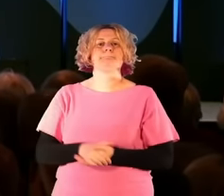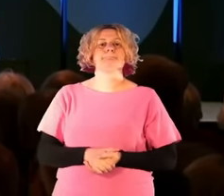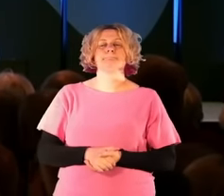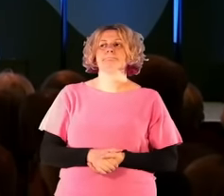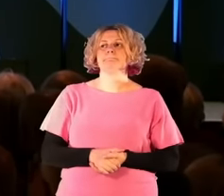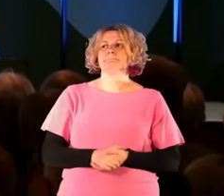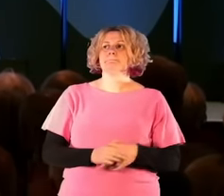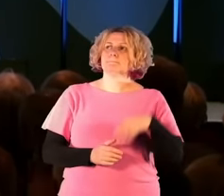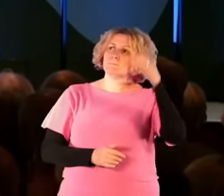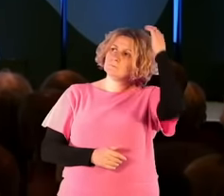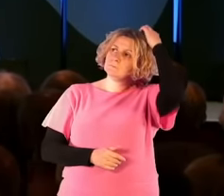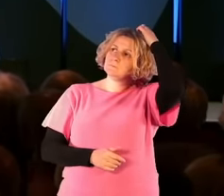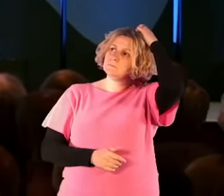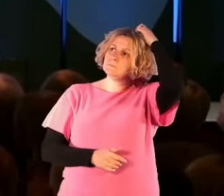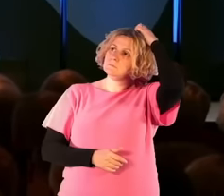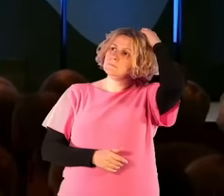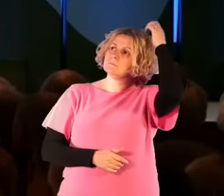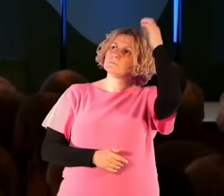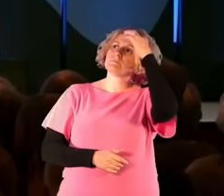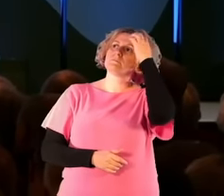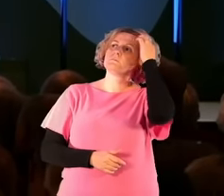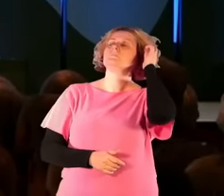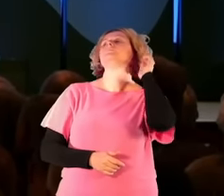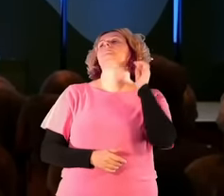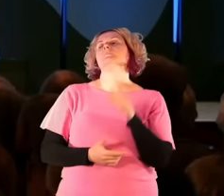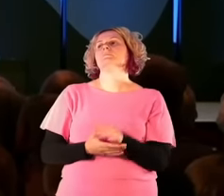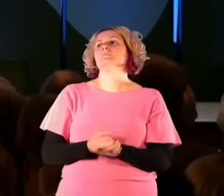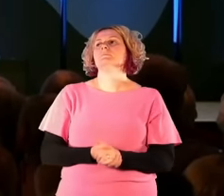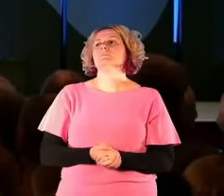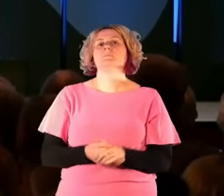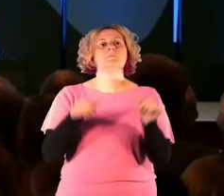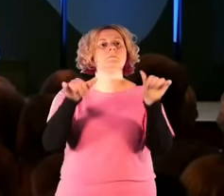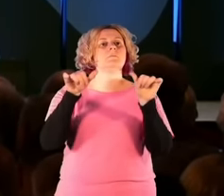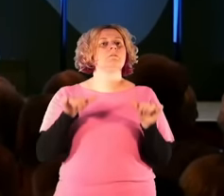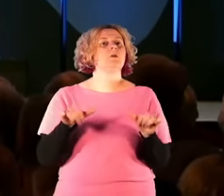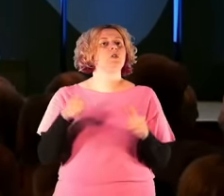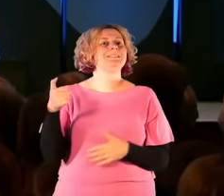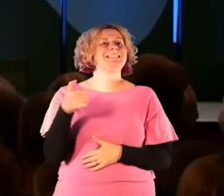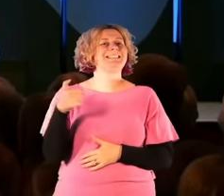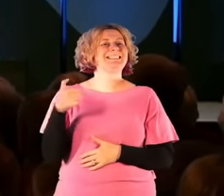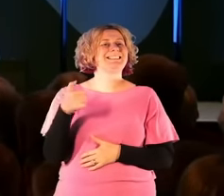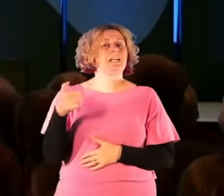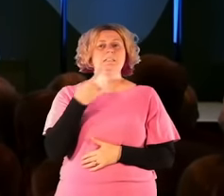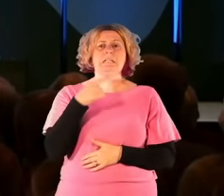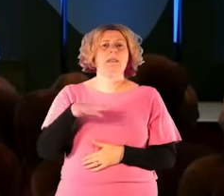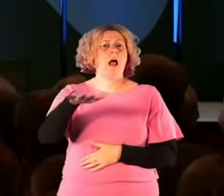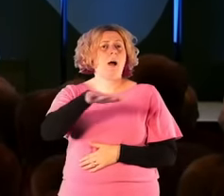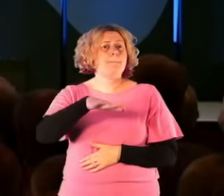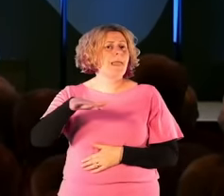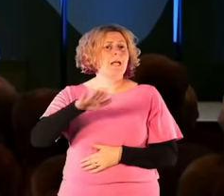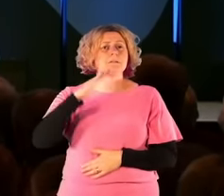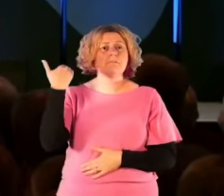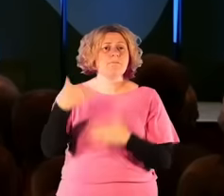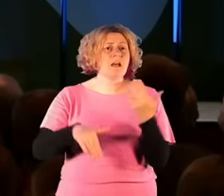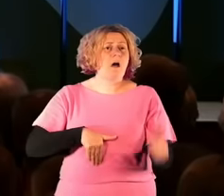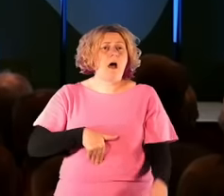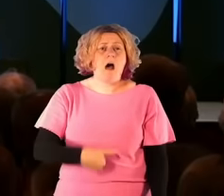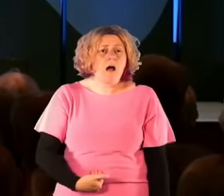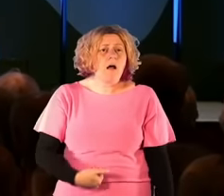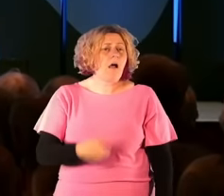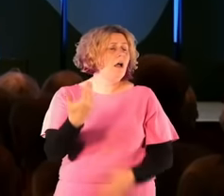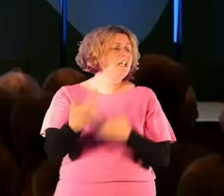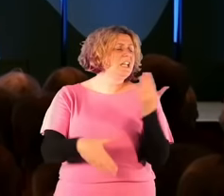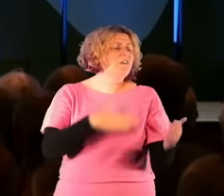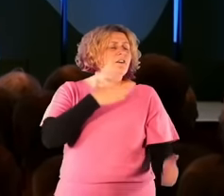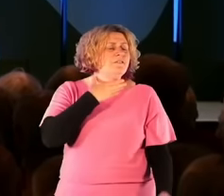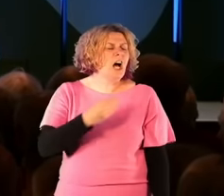of shelter. It's a place, if you look at the next verse, verse 16, where they never hunger, they never thirst, the sun doesn't beat down on them,